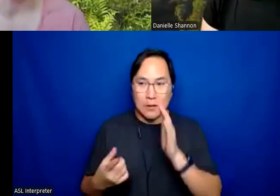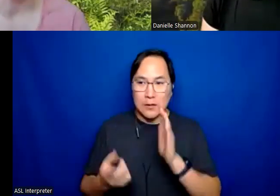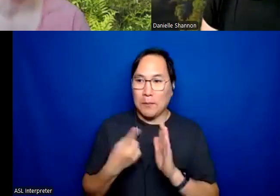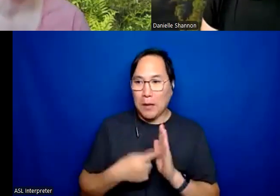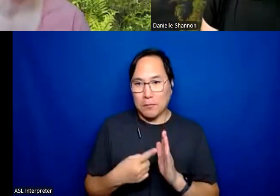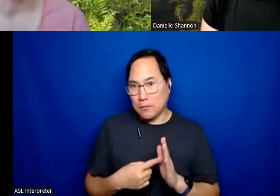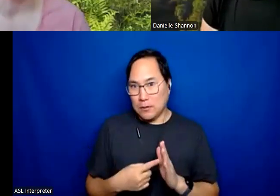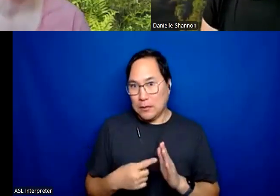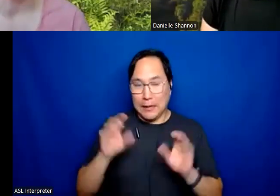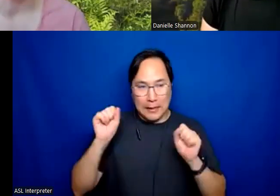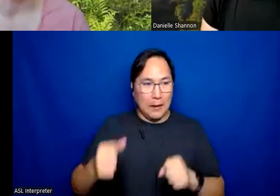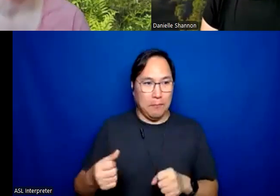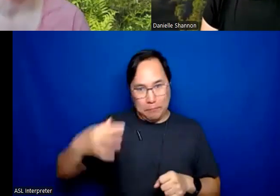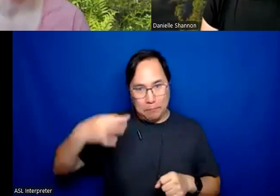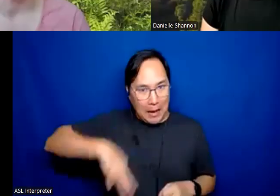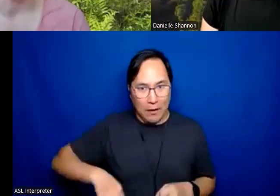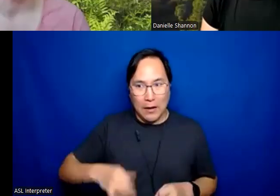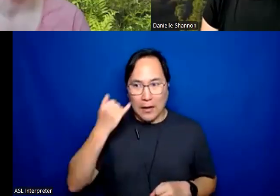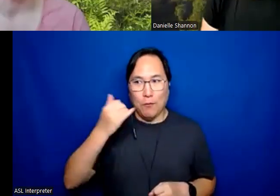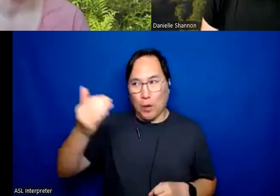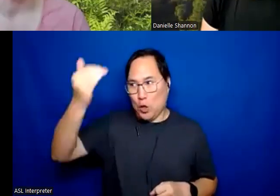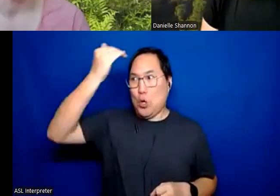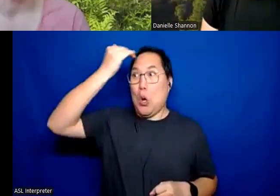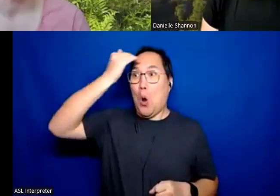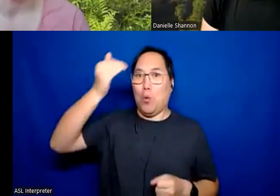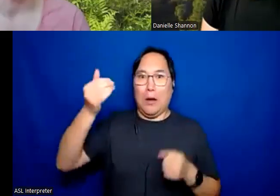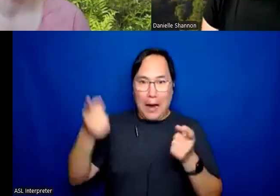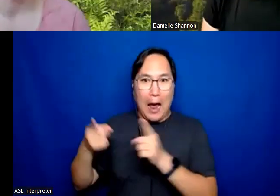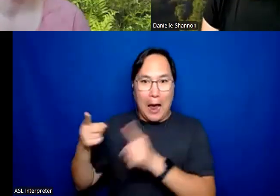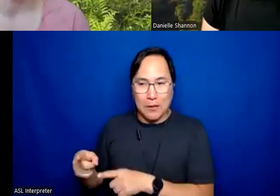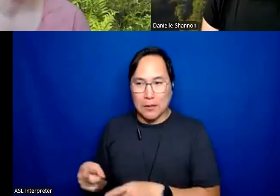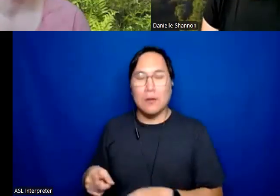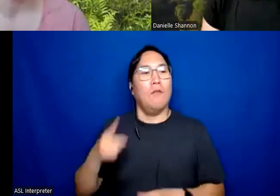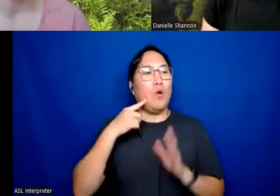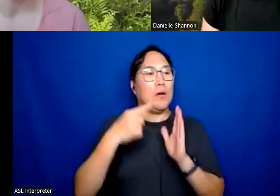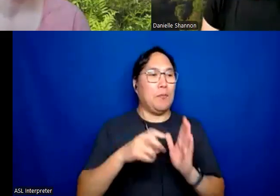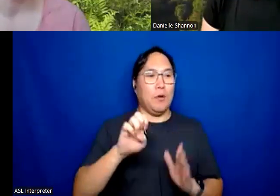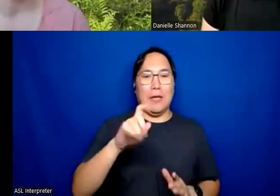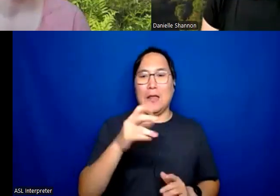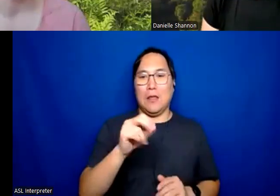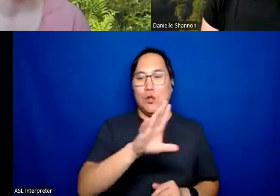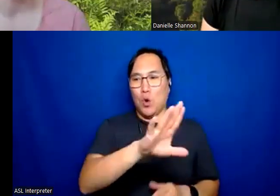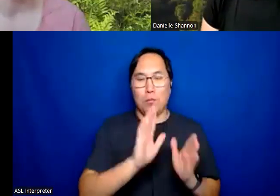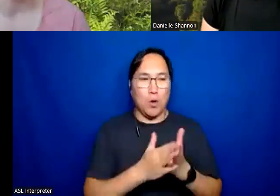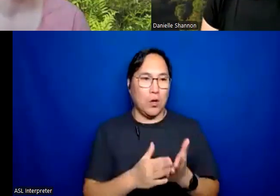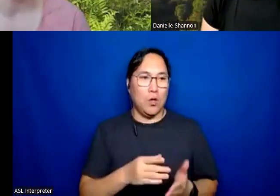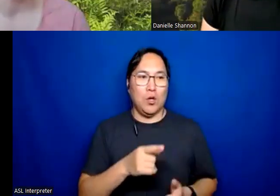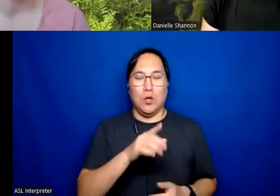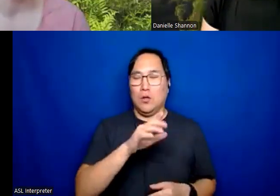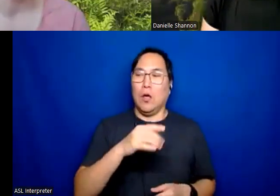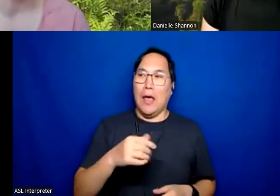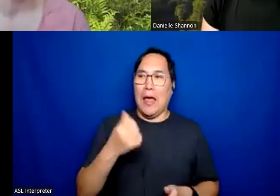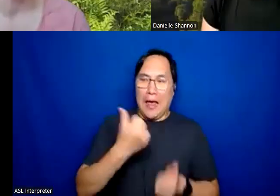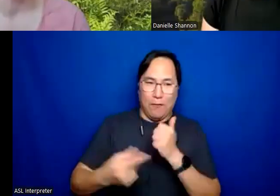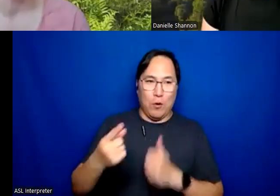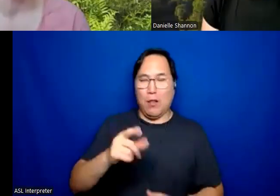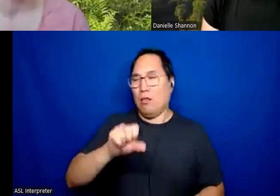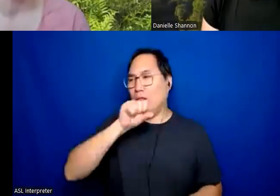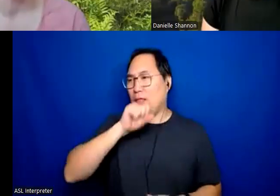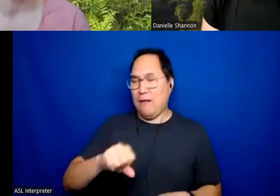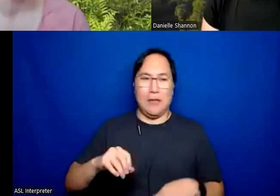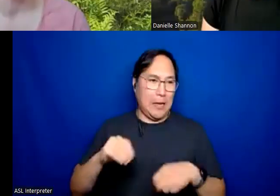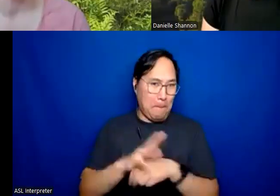bring themselves here. I know in Ethan's book, for instance, he talks about, everybody loves beach, but we have